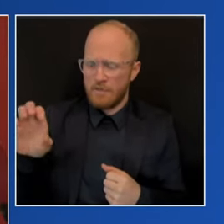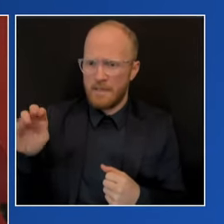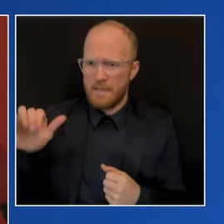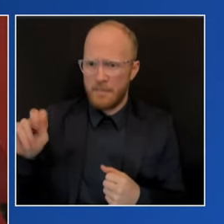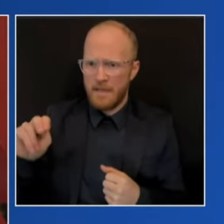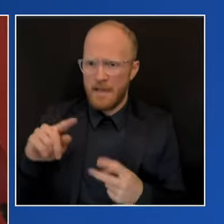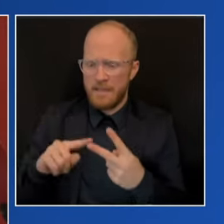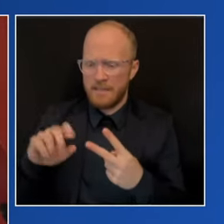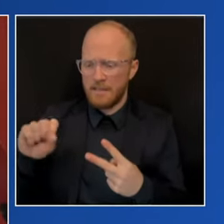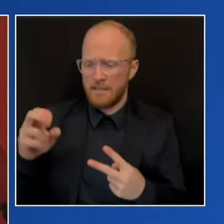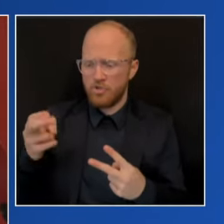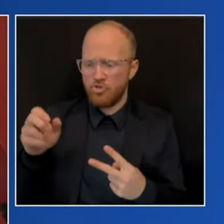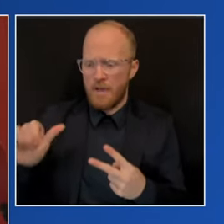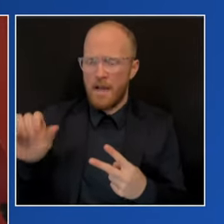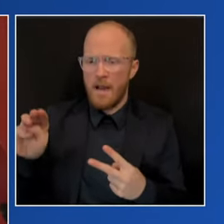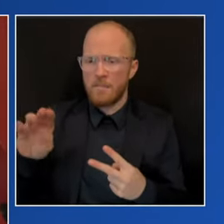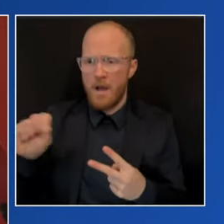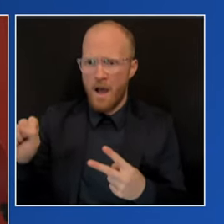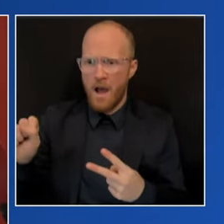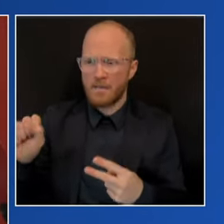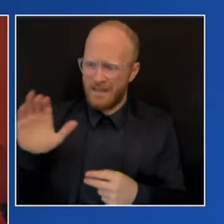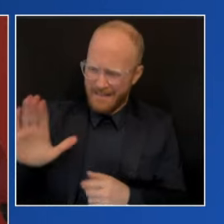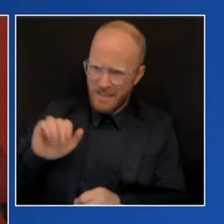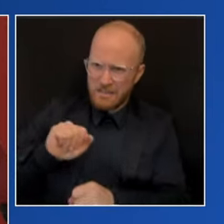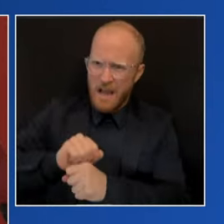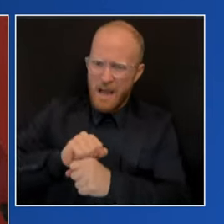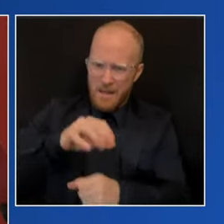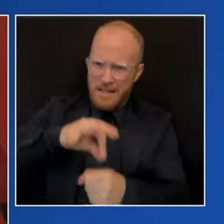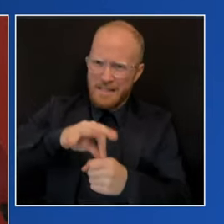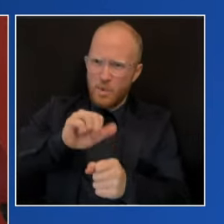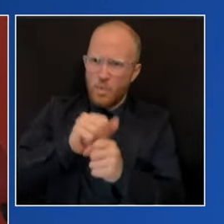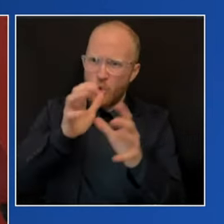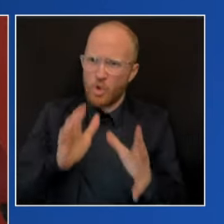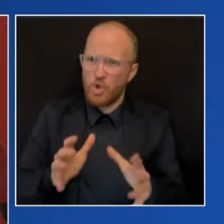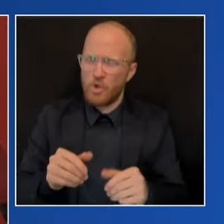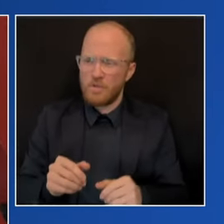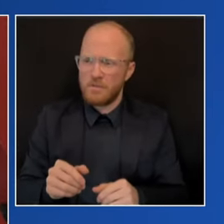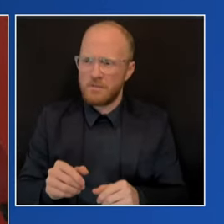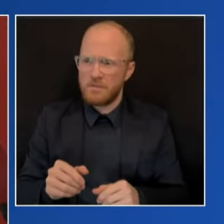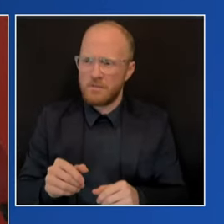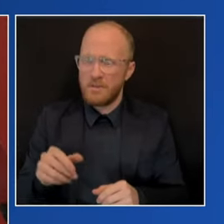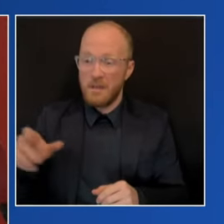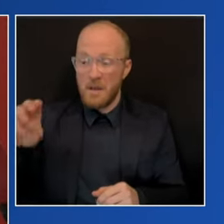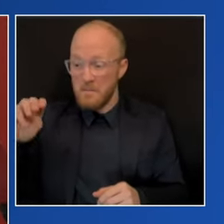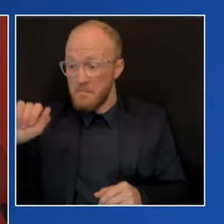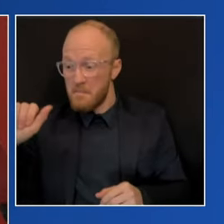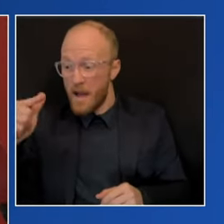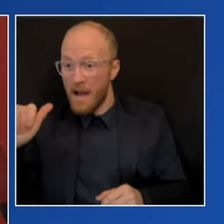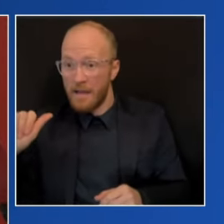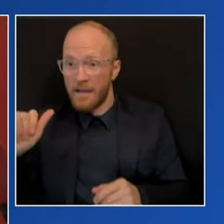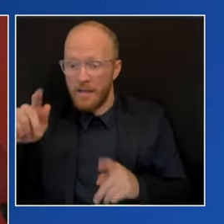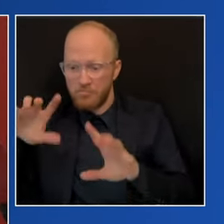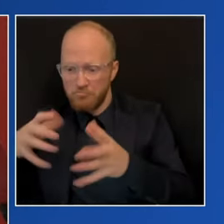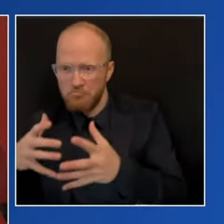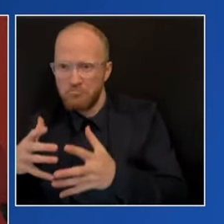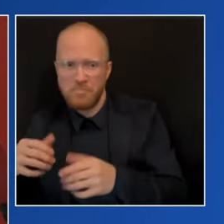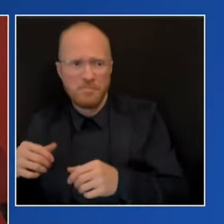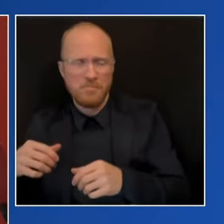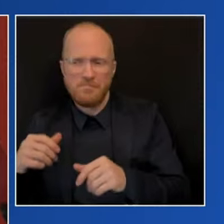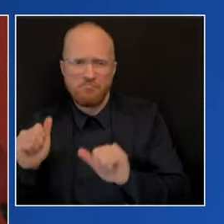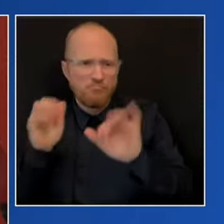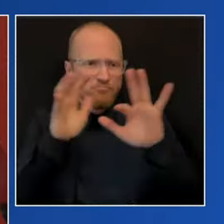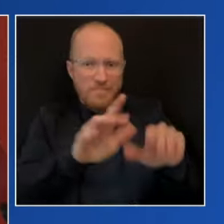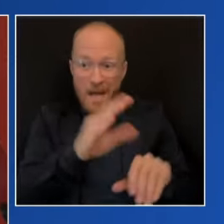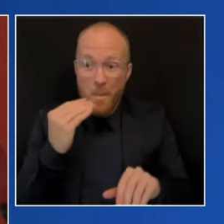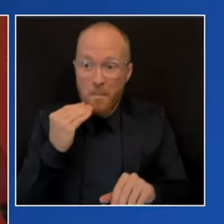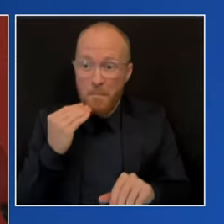electing workers until Donald Trump and his MAGA followers targeted and threatened them, forcing them from their homes